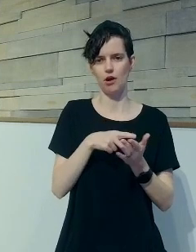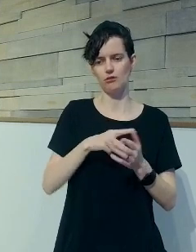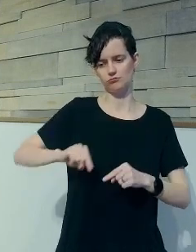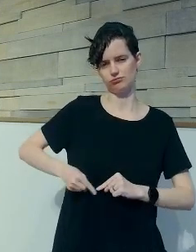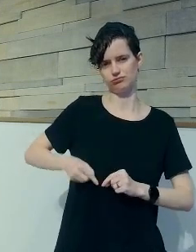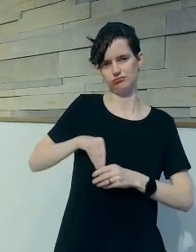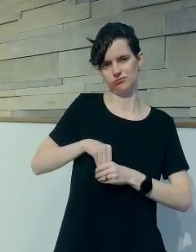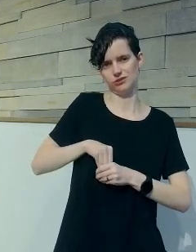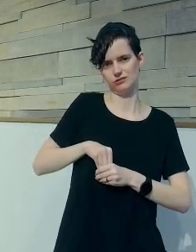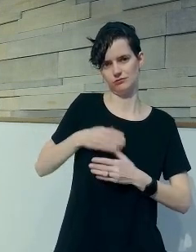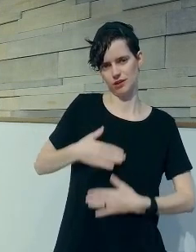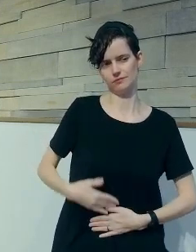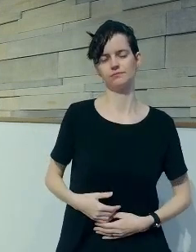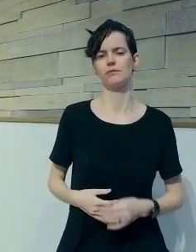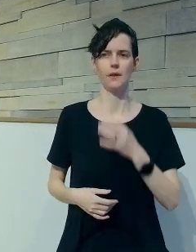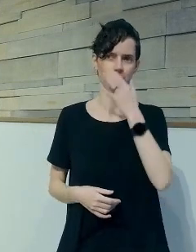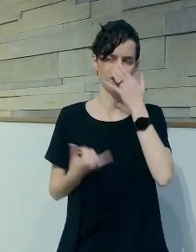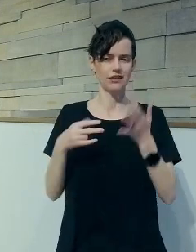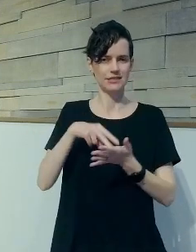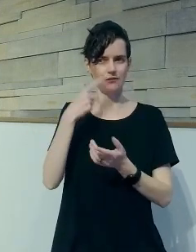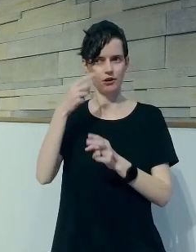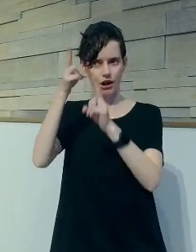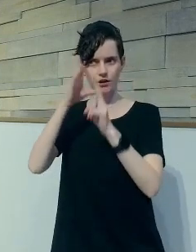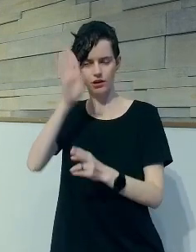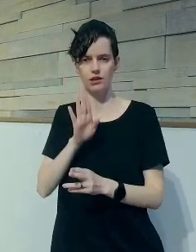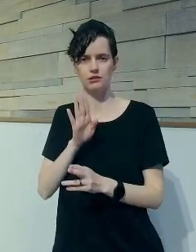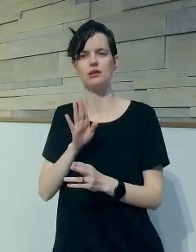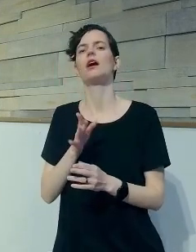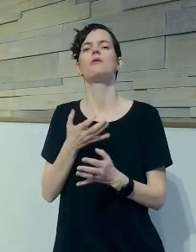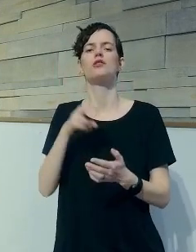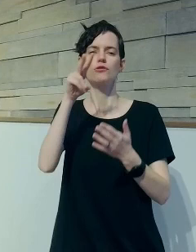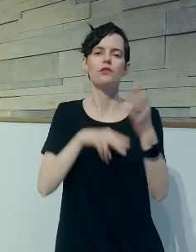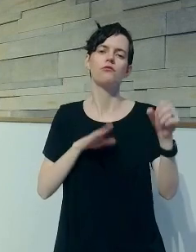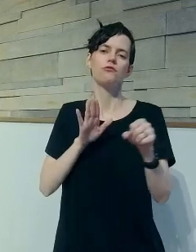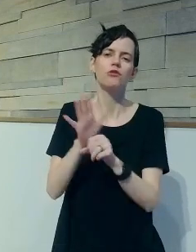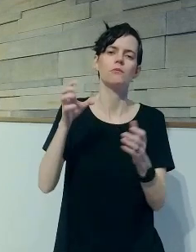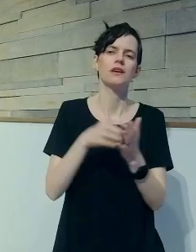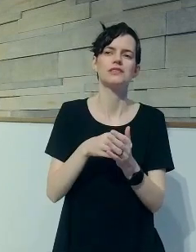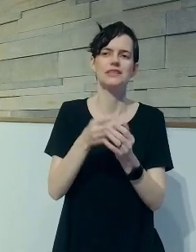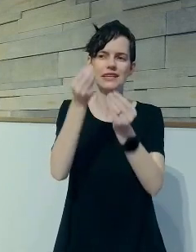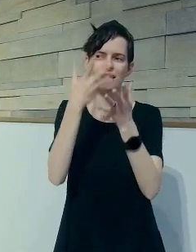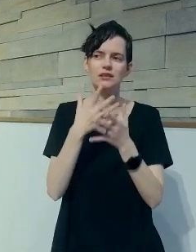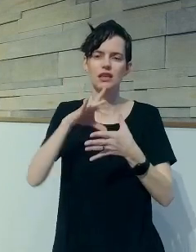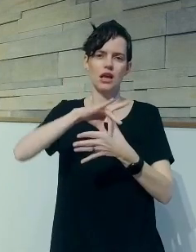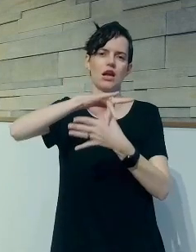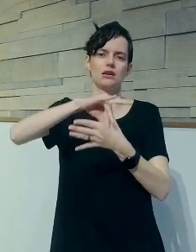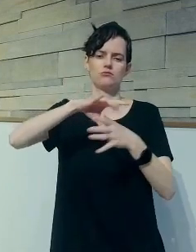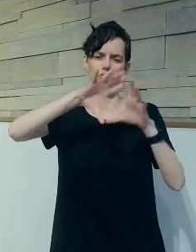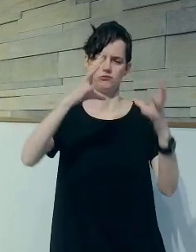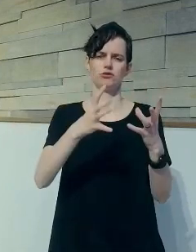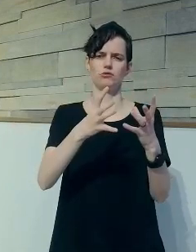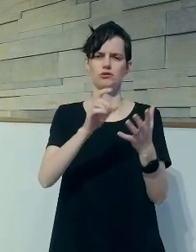word this morning. Again, I want to read the entire passage to give us the context of what Paul is